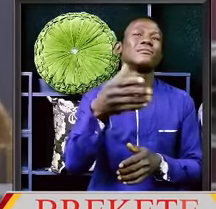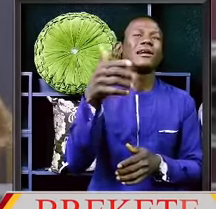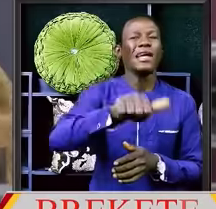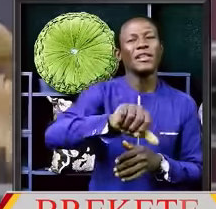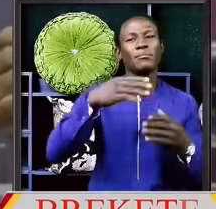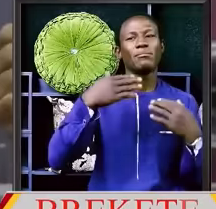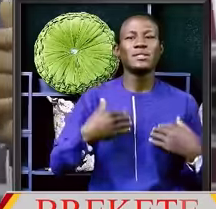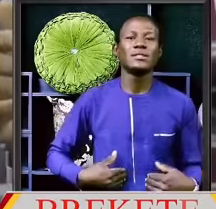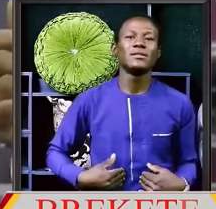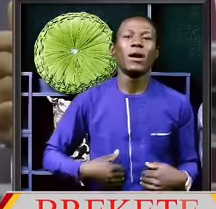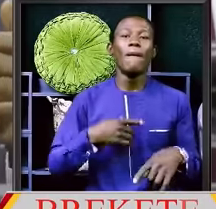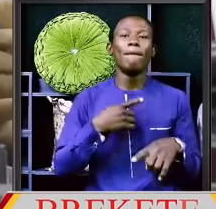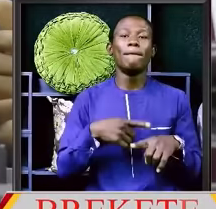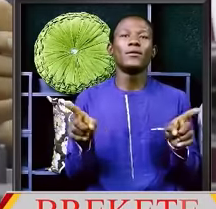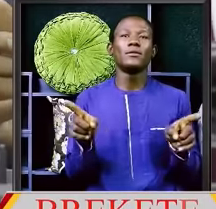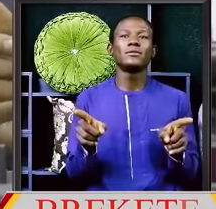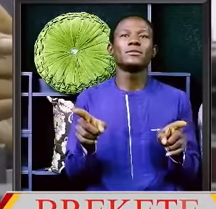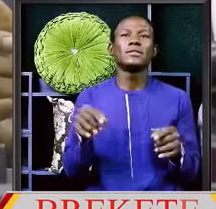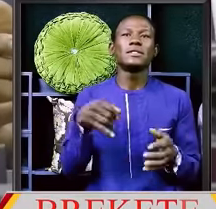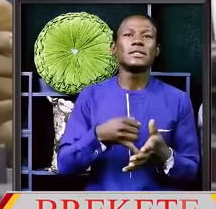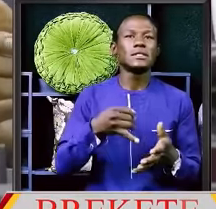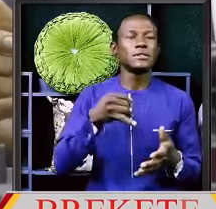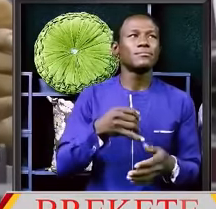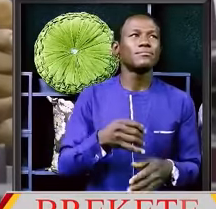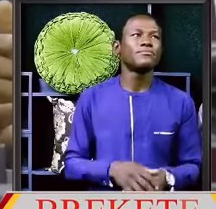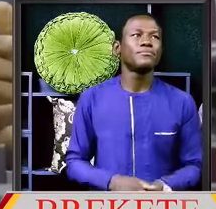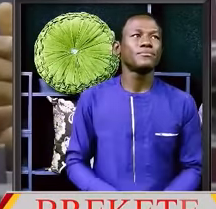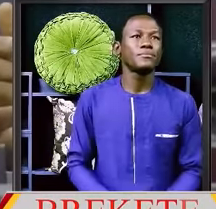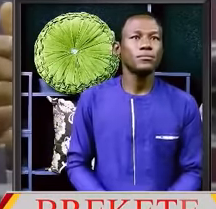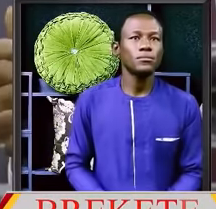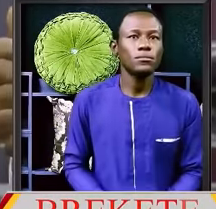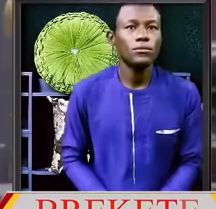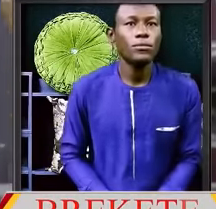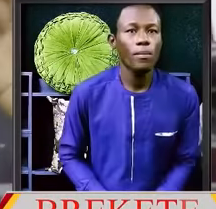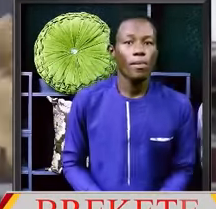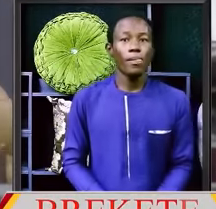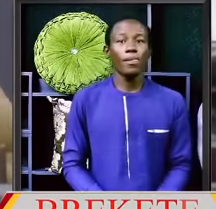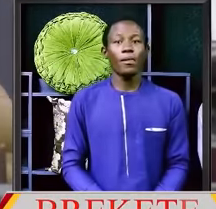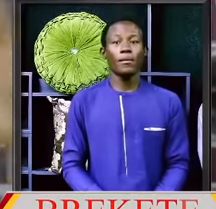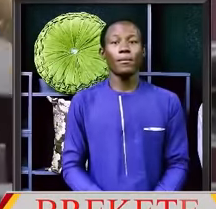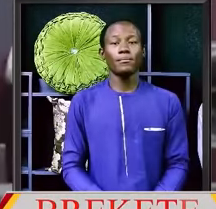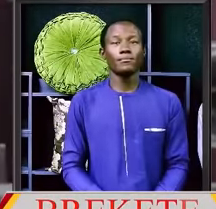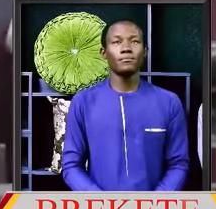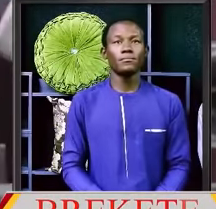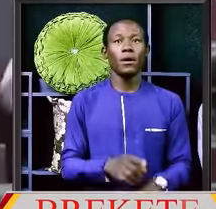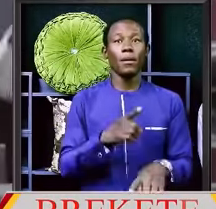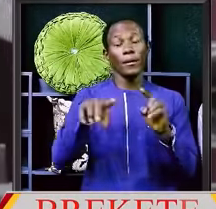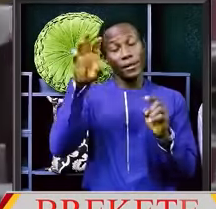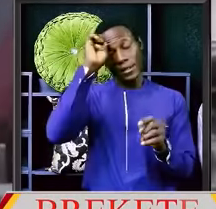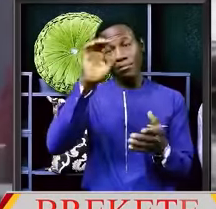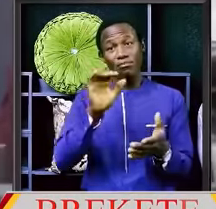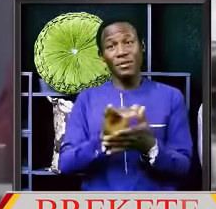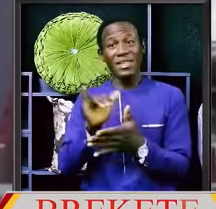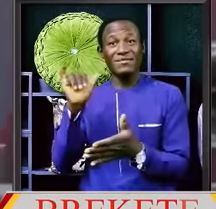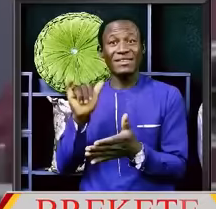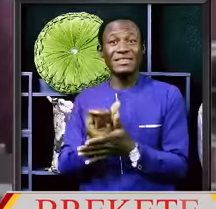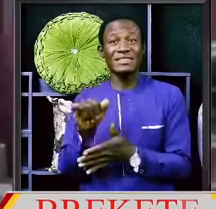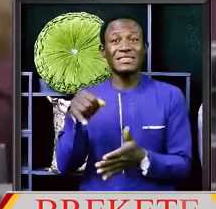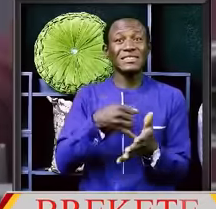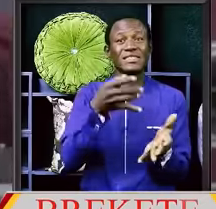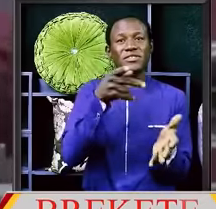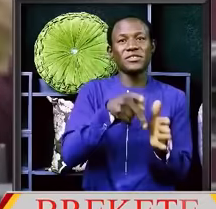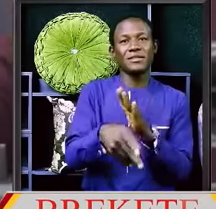anybody, but him. You know, the say, result. He believe say na kill they kill him. But so you don't know who kill